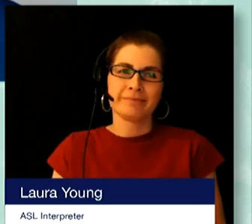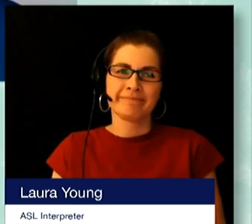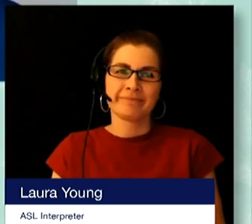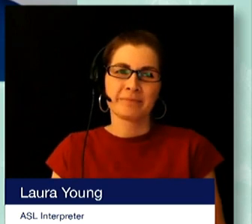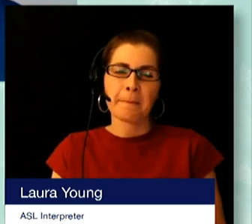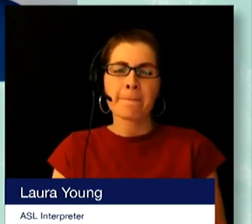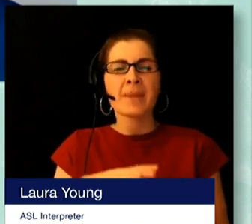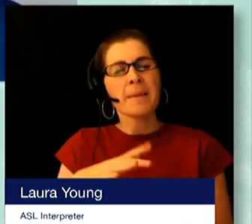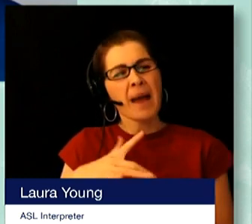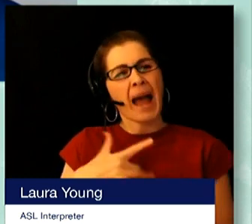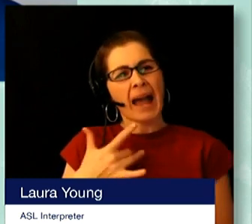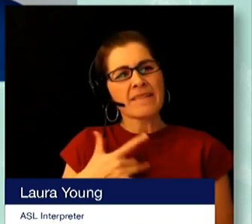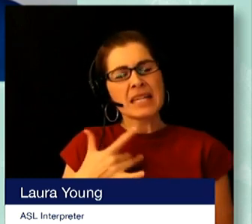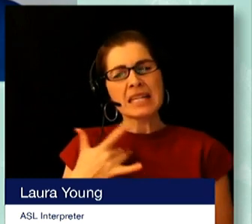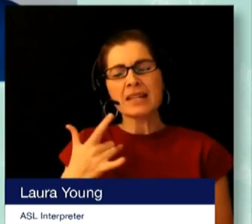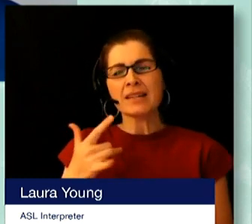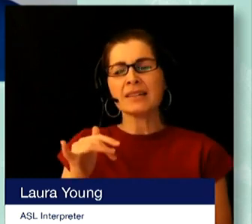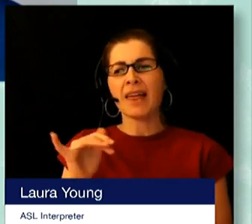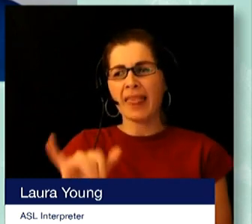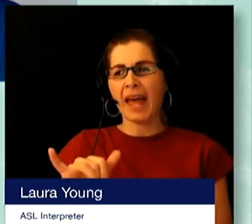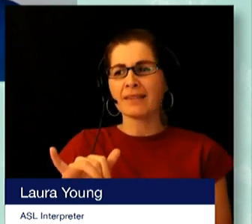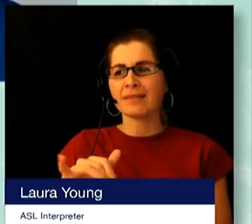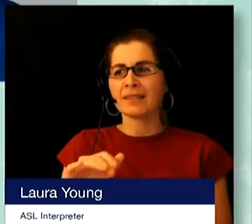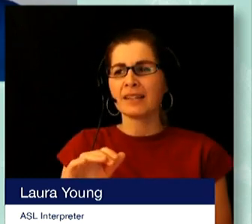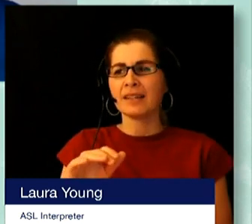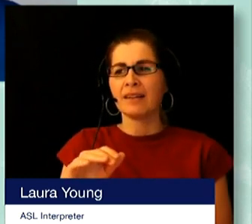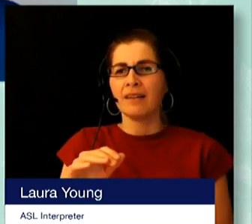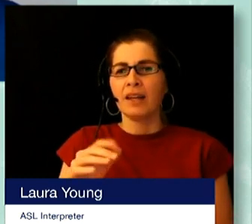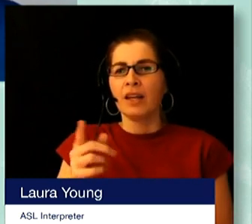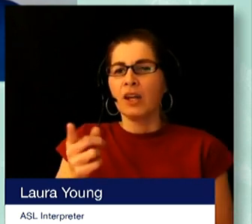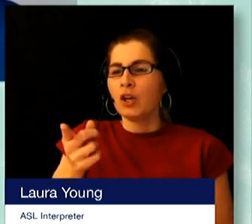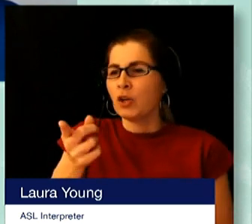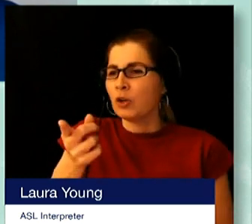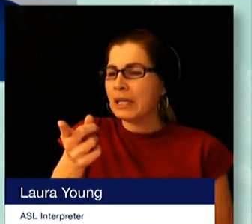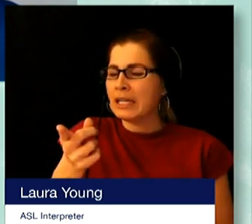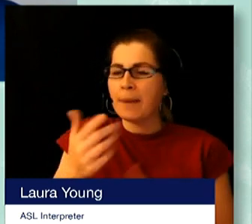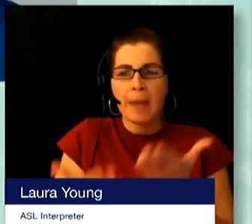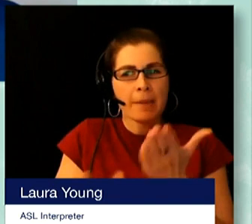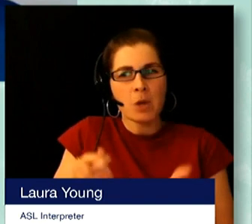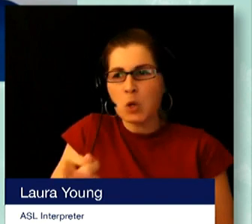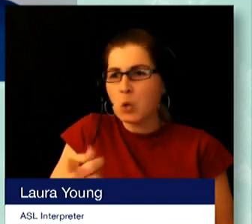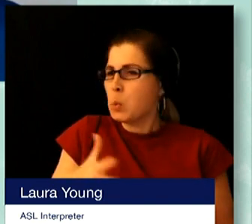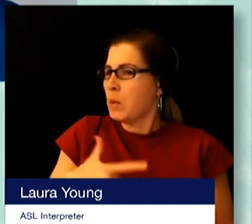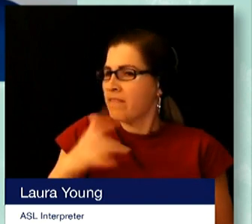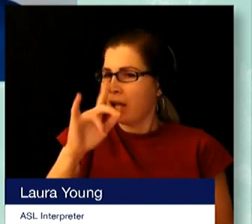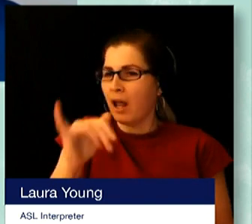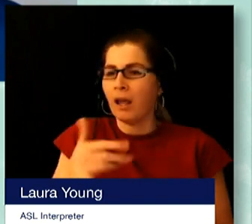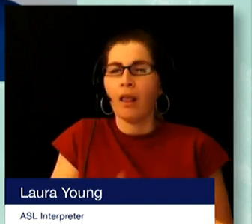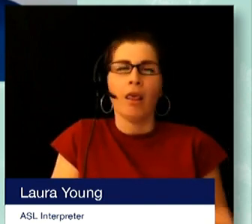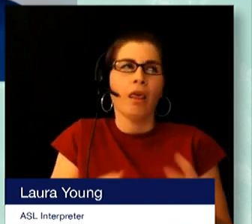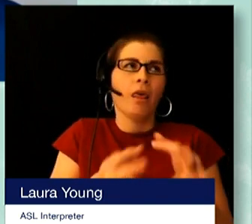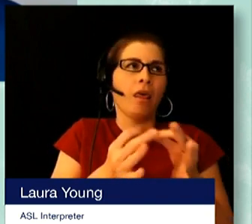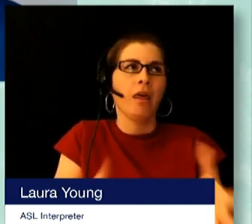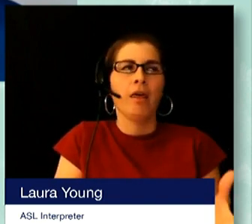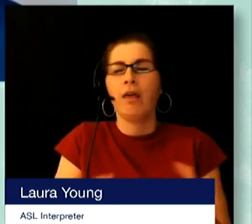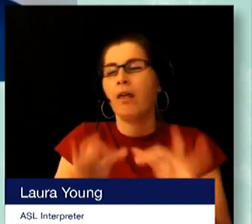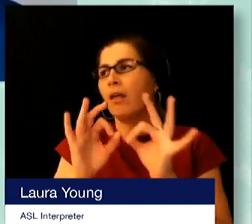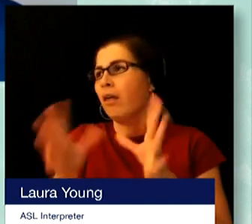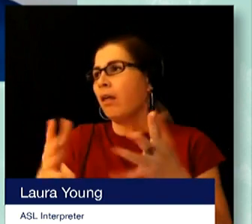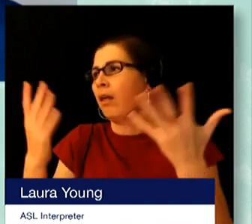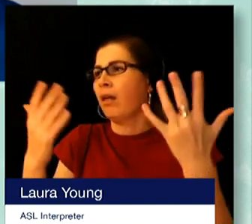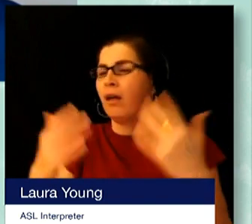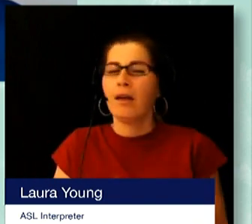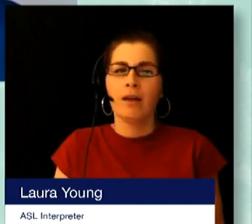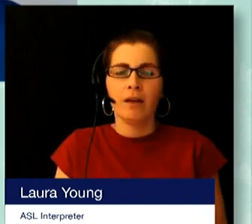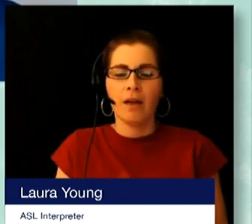there was probably several moments in that, Jason, where it felt like you didn't have a shot at this. You know, it felt like you were